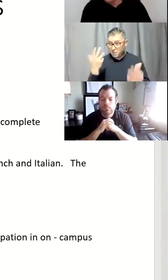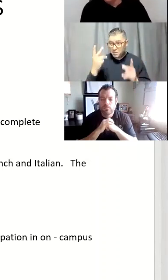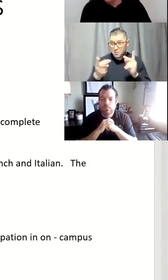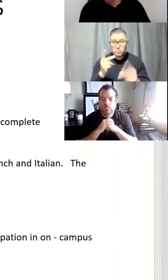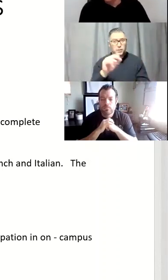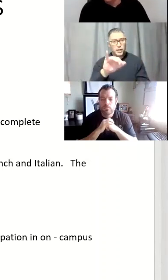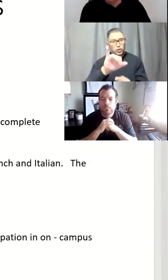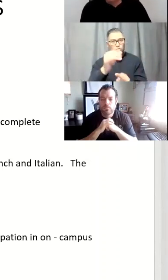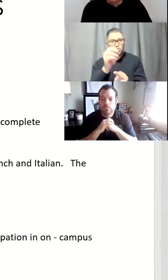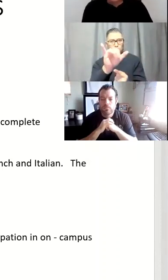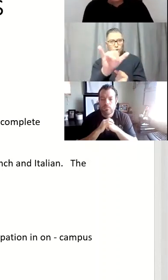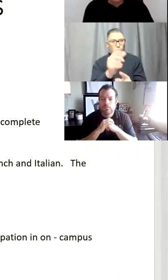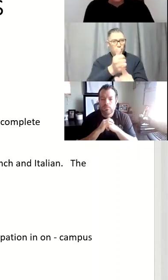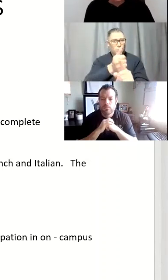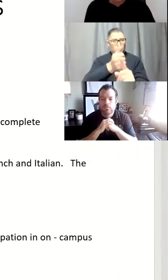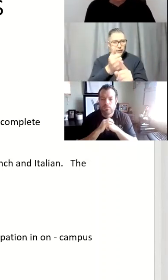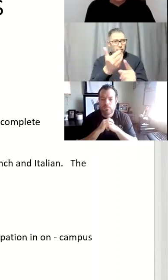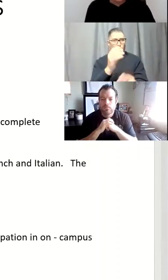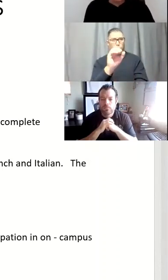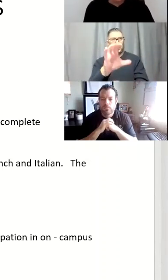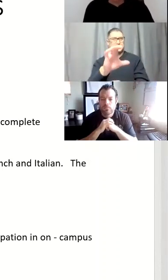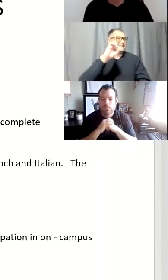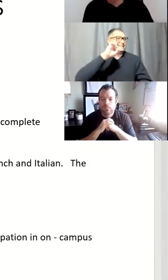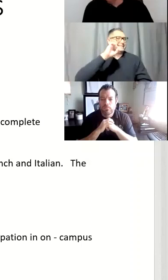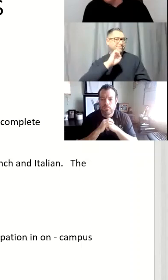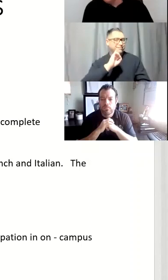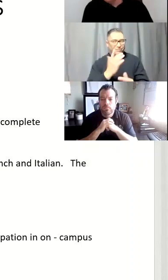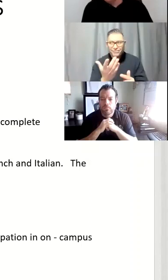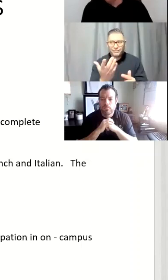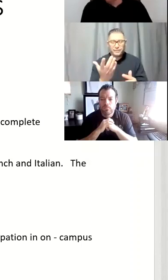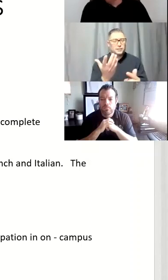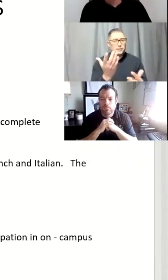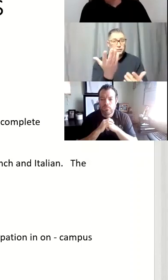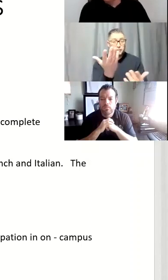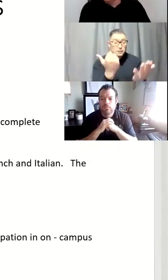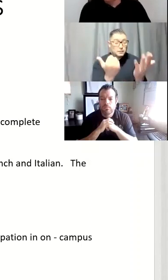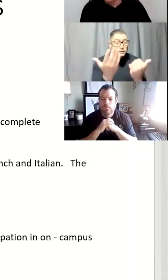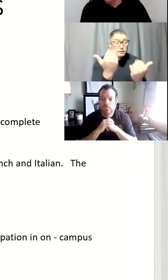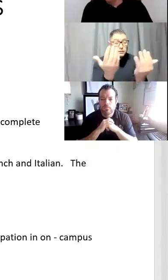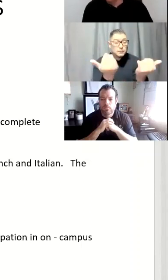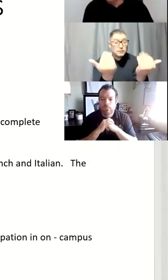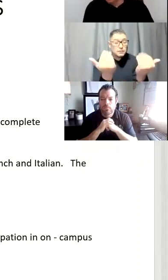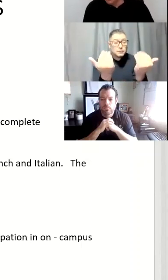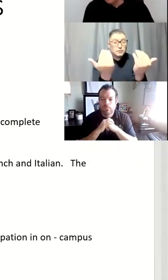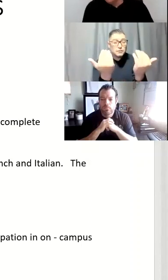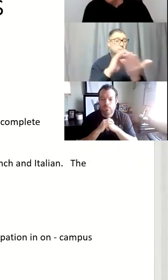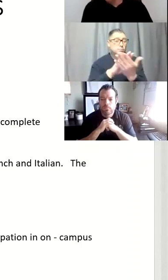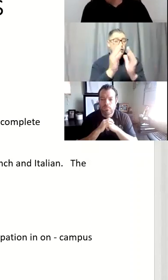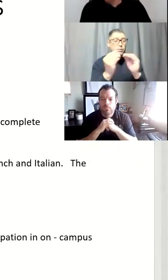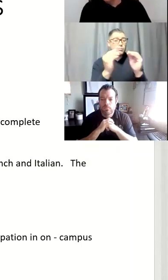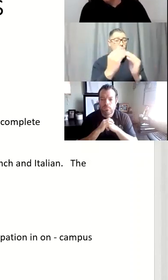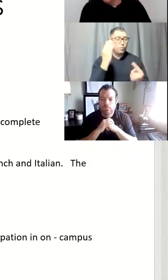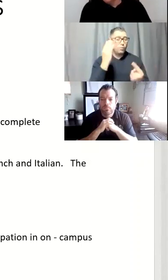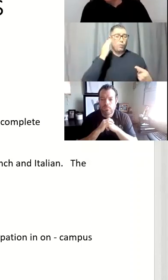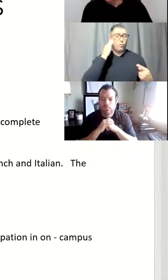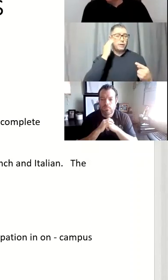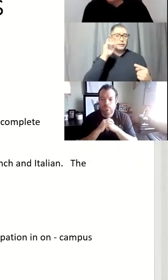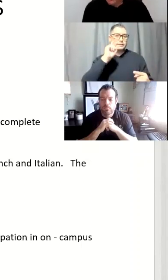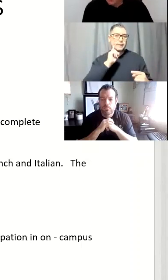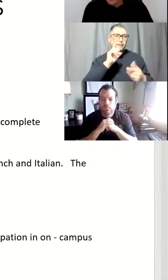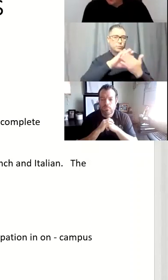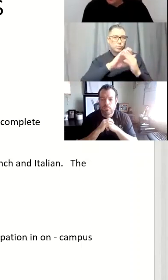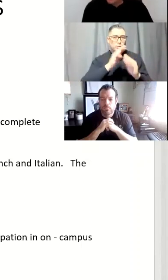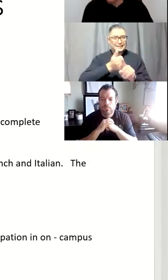have OC Deaf input. We really do want to be aware of what the deaf community is